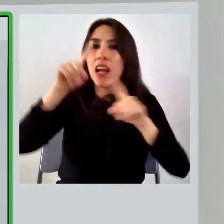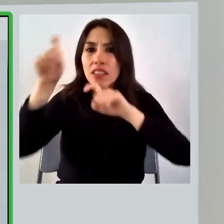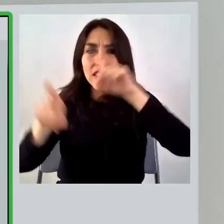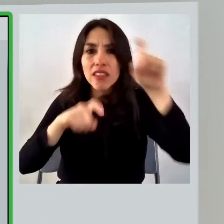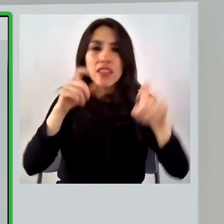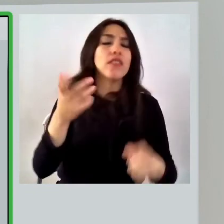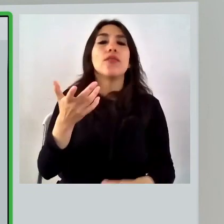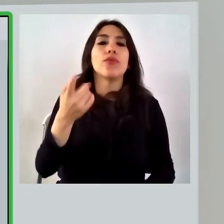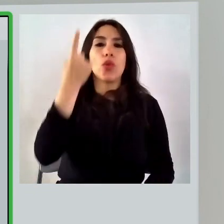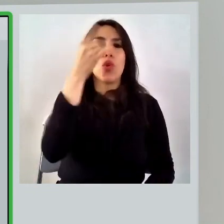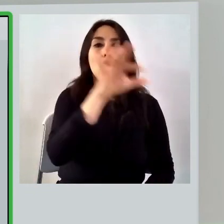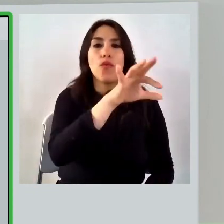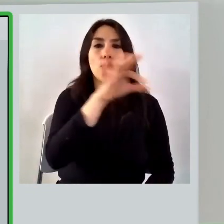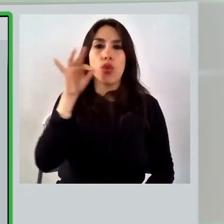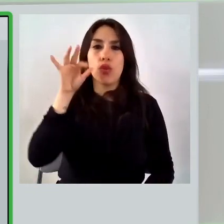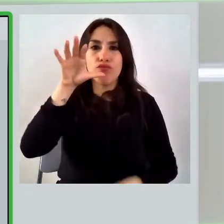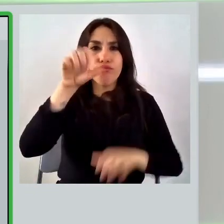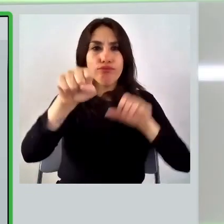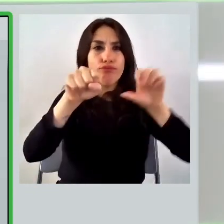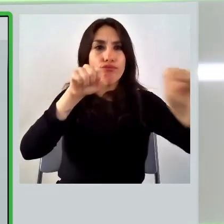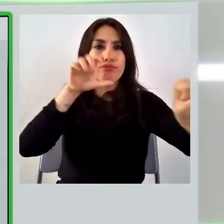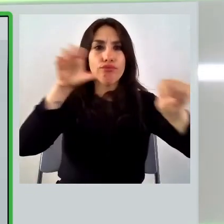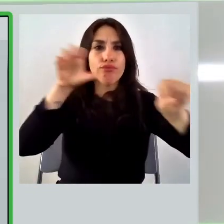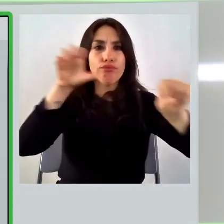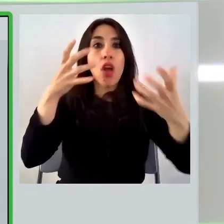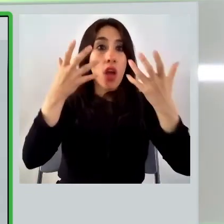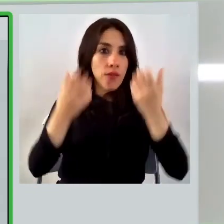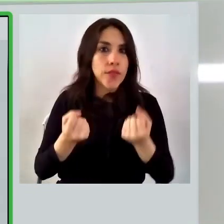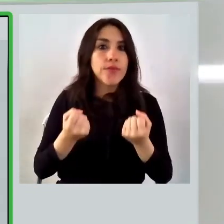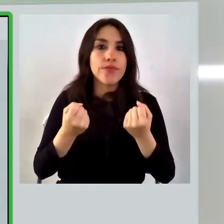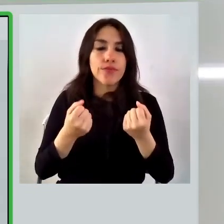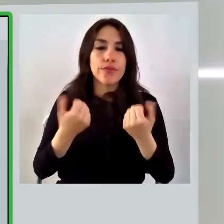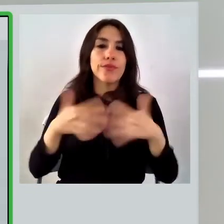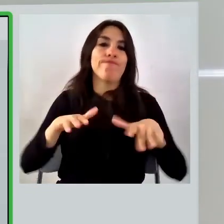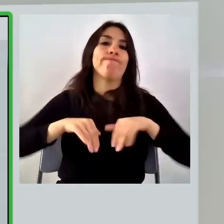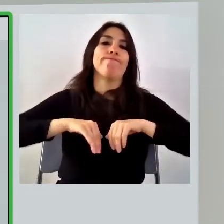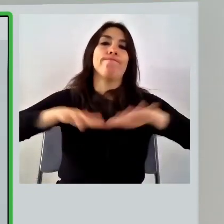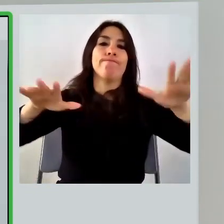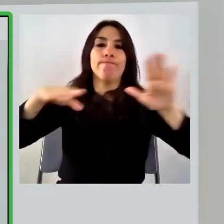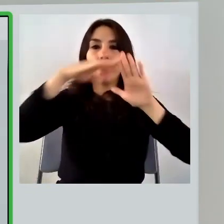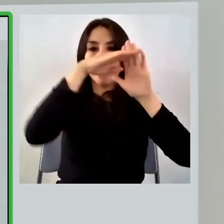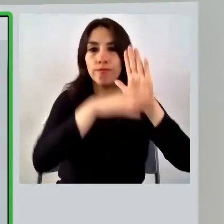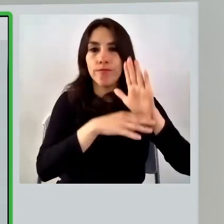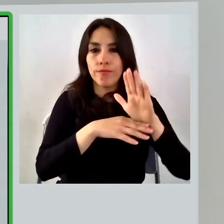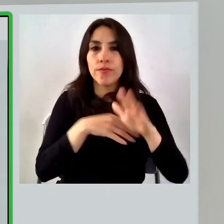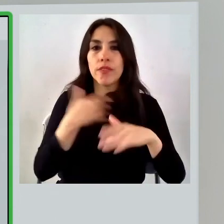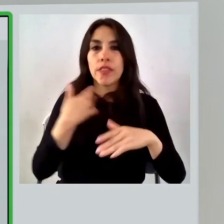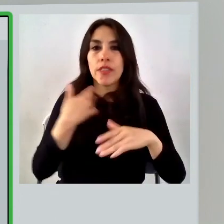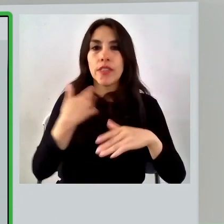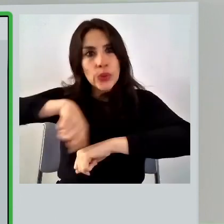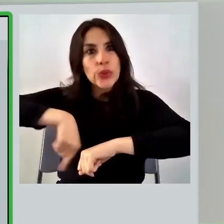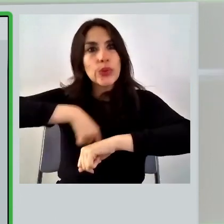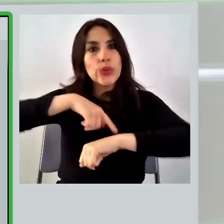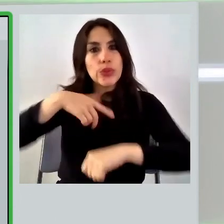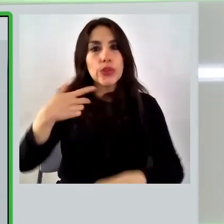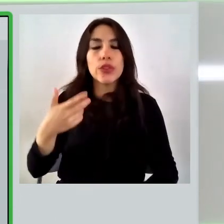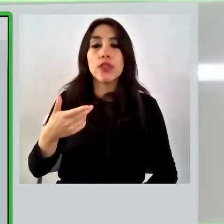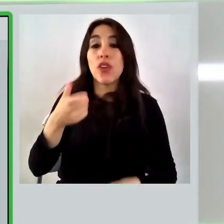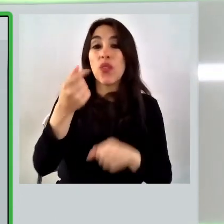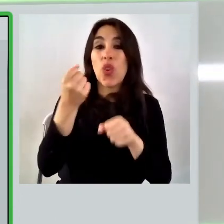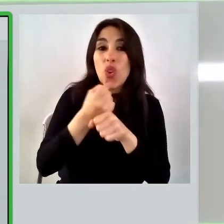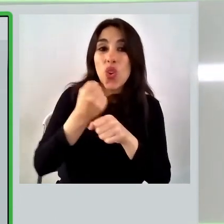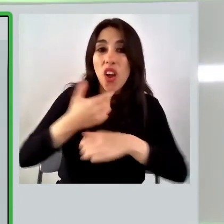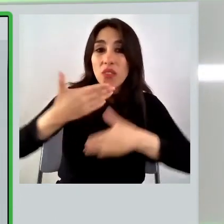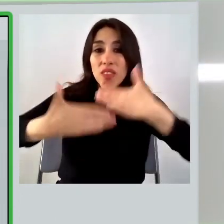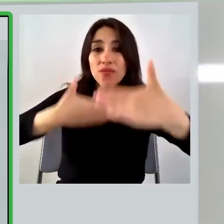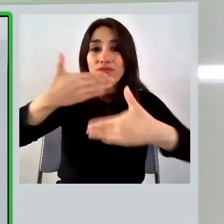roles. And this survey unearthed some of the challenges or barriers that surface as well. For